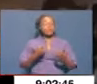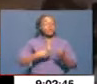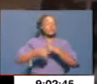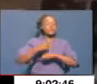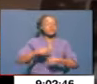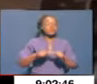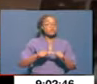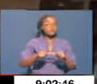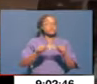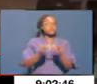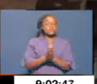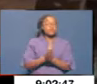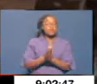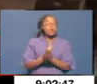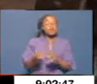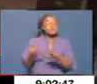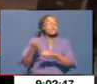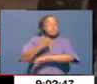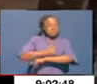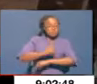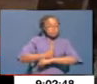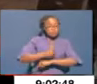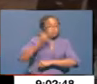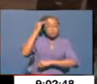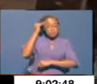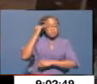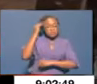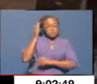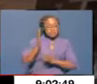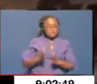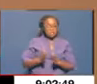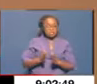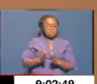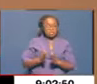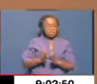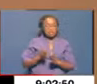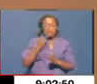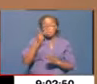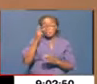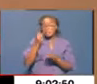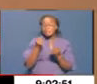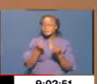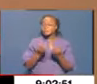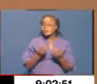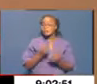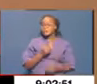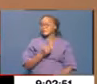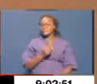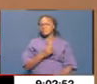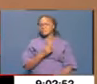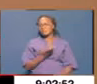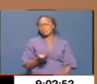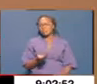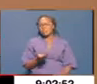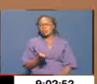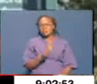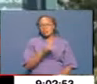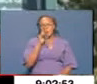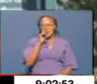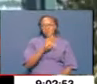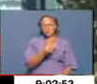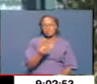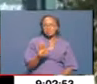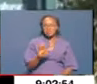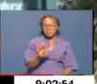According to the school head teacher James Tinega, most parents were reluctant to go back to their homes. In